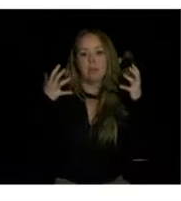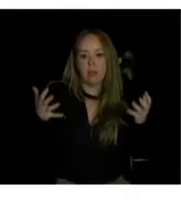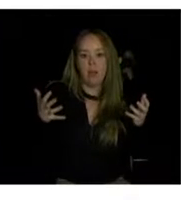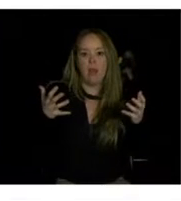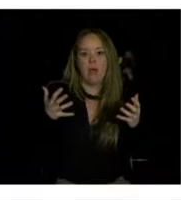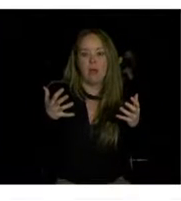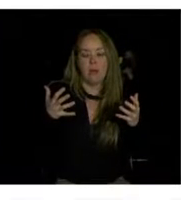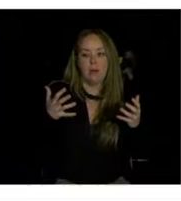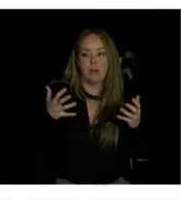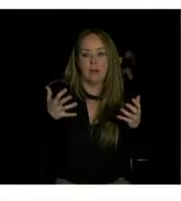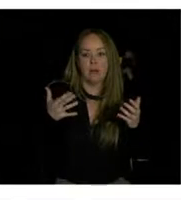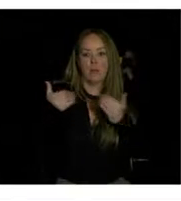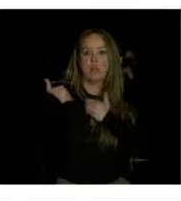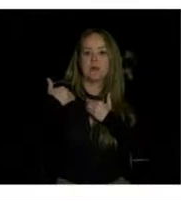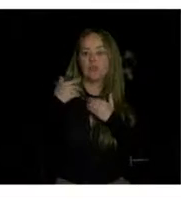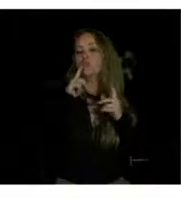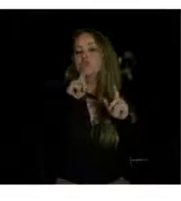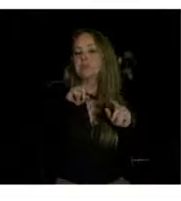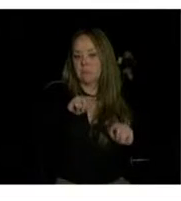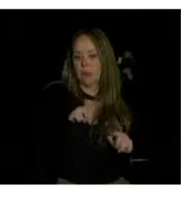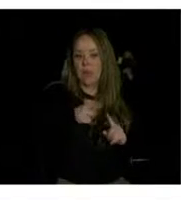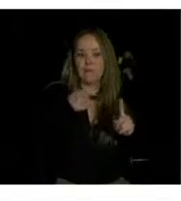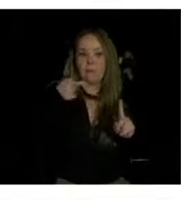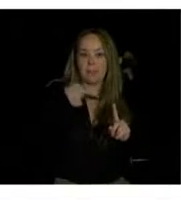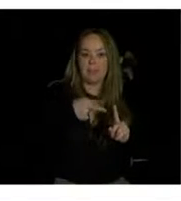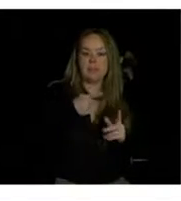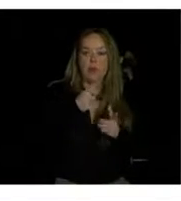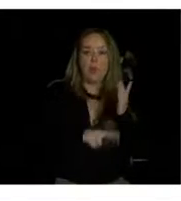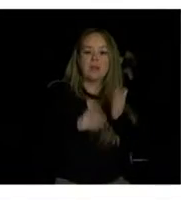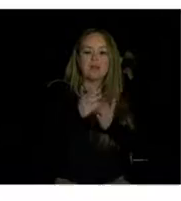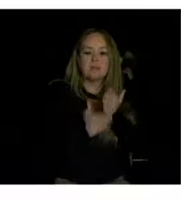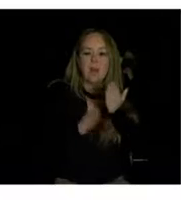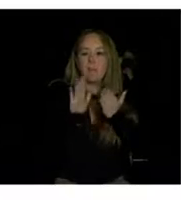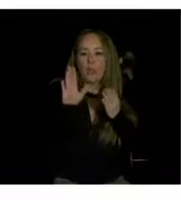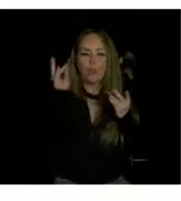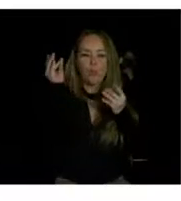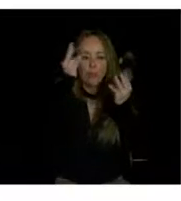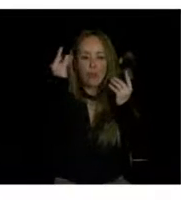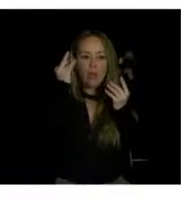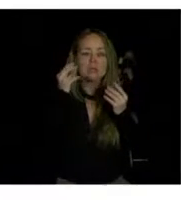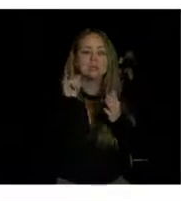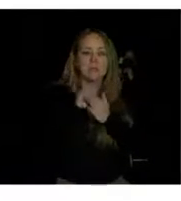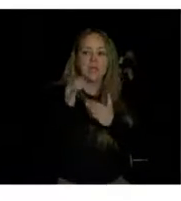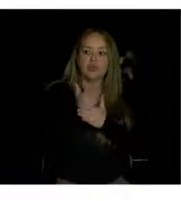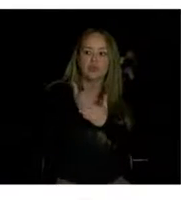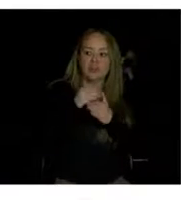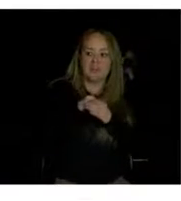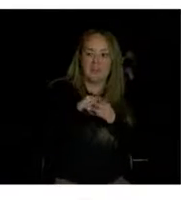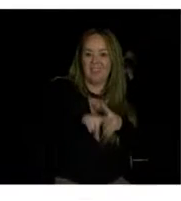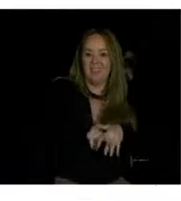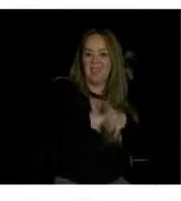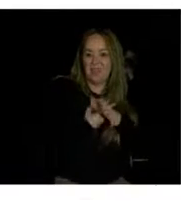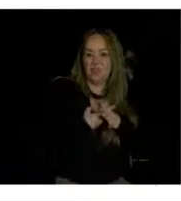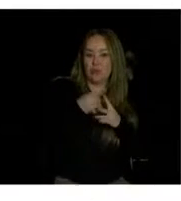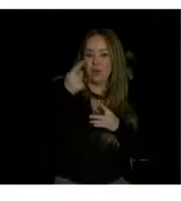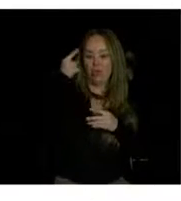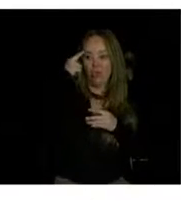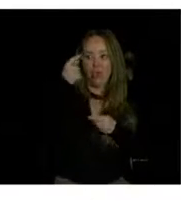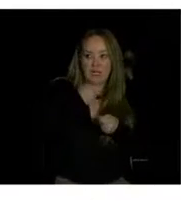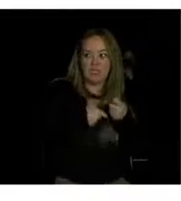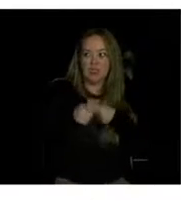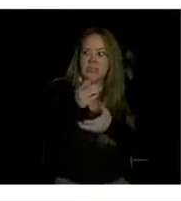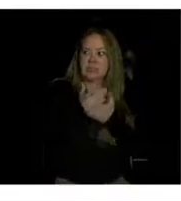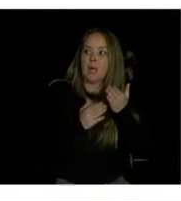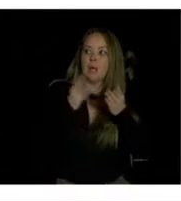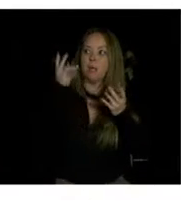of responses. So what are some of the thoughts that were shared in that initial thought exchange? Some of